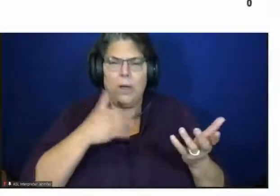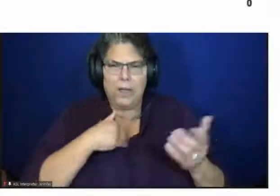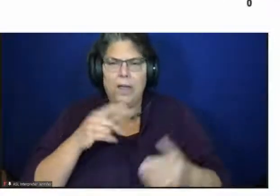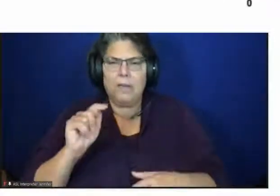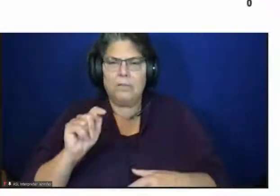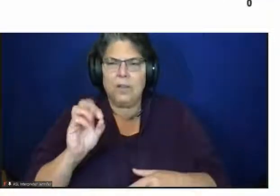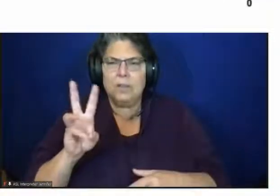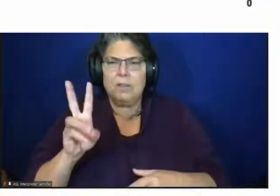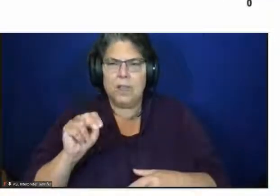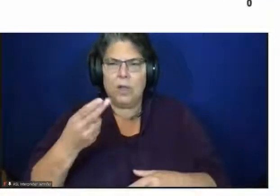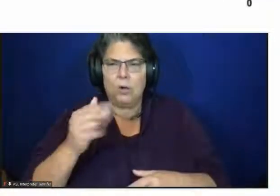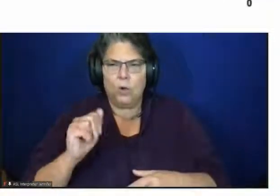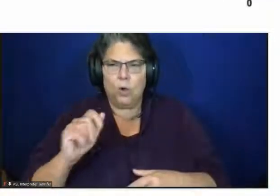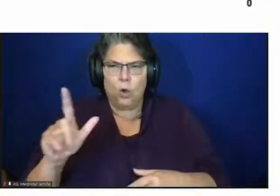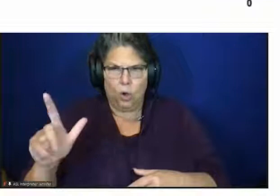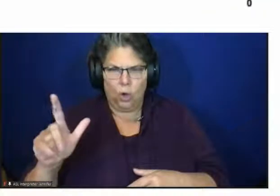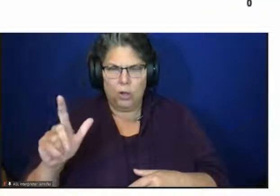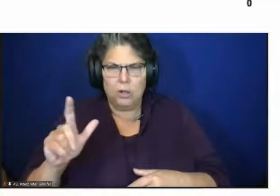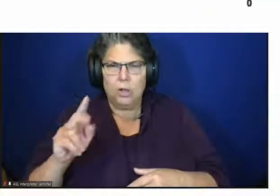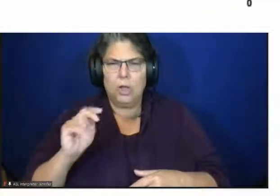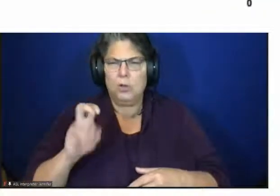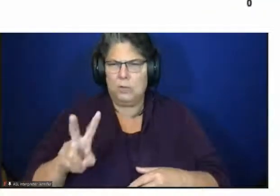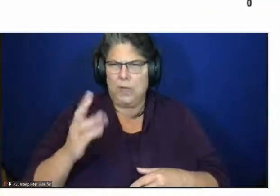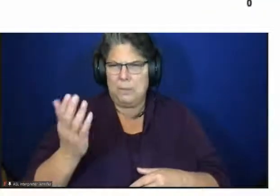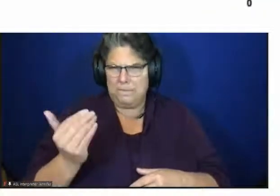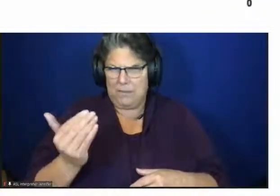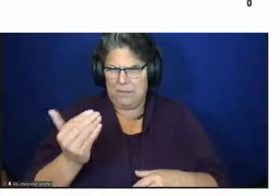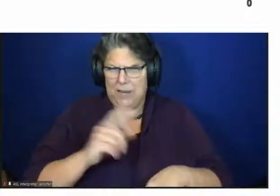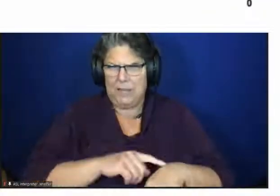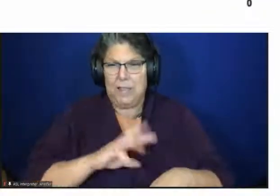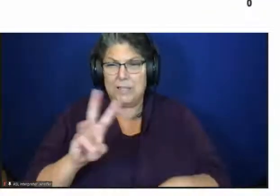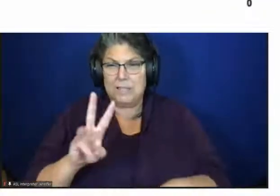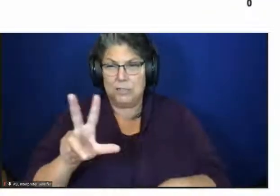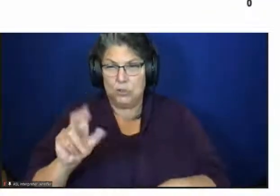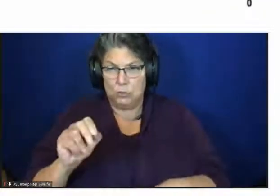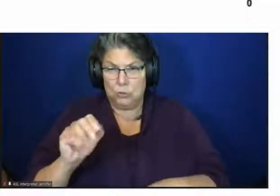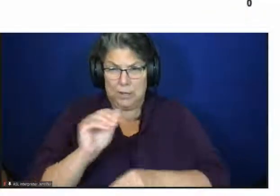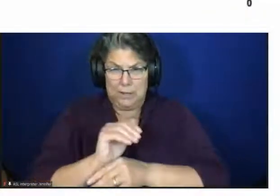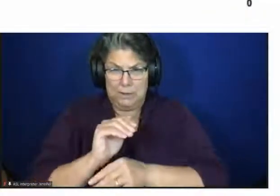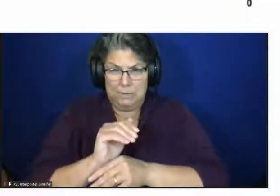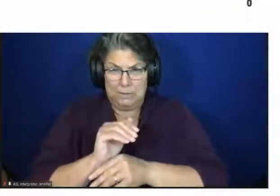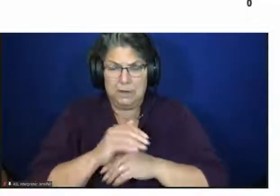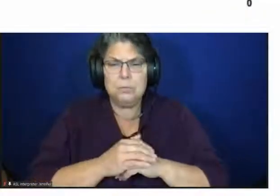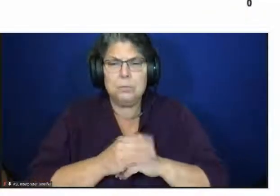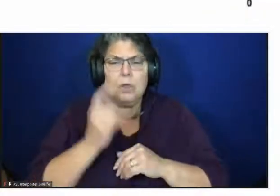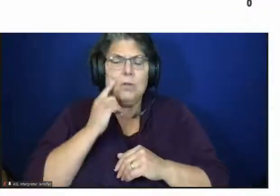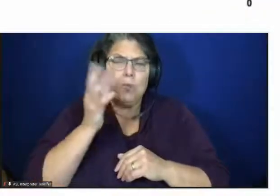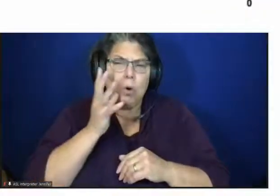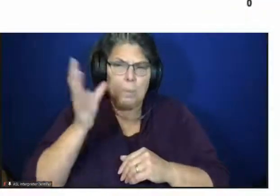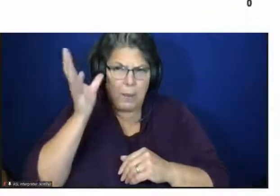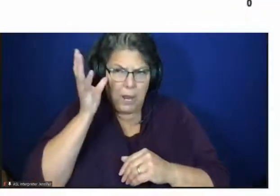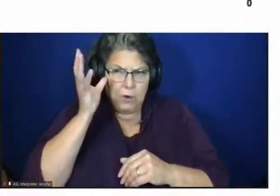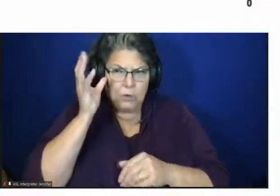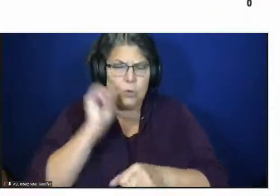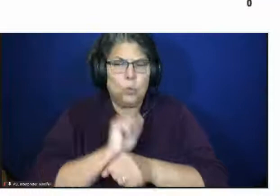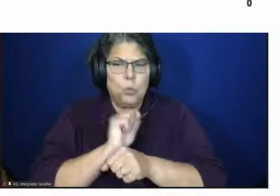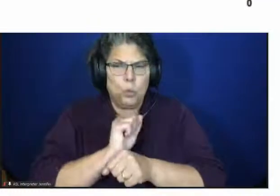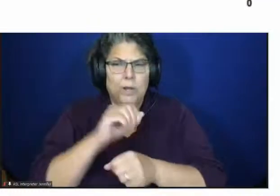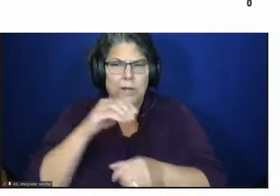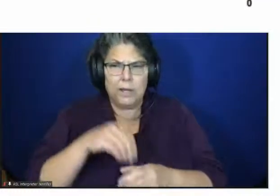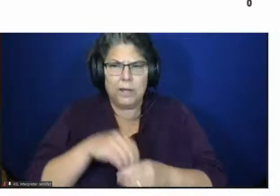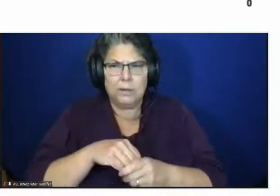on November 15th at 6:30 p.m. for parents working in